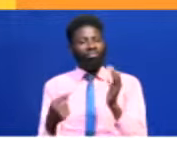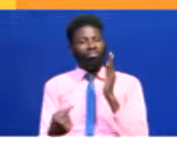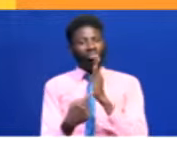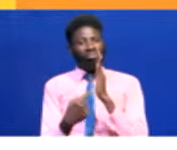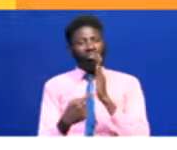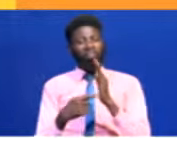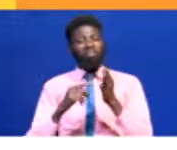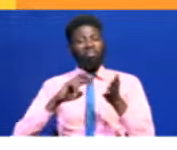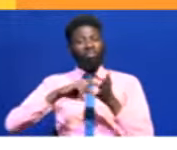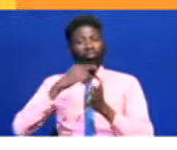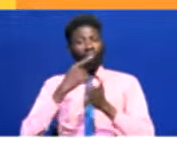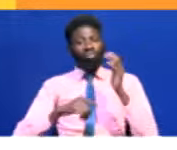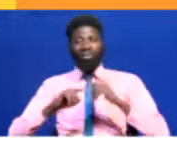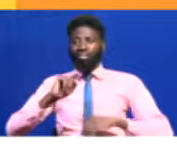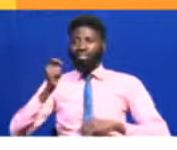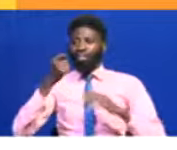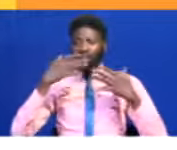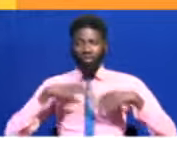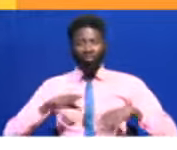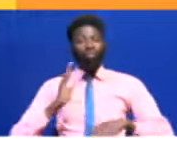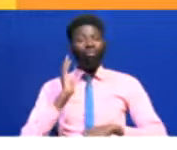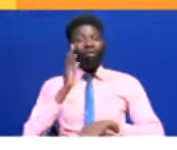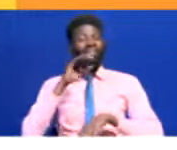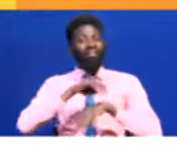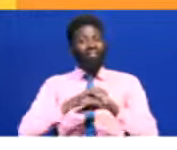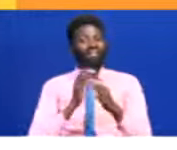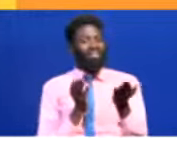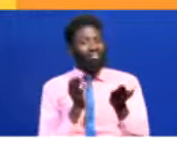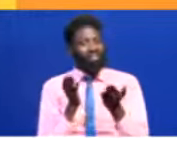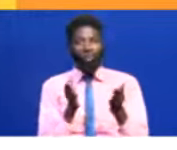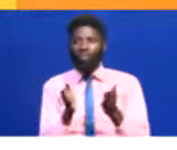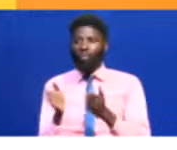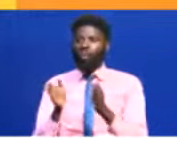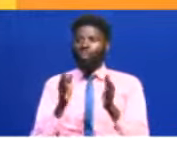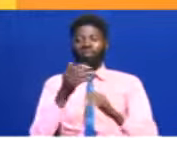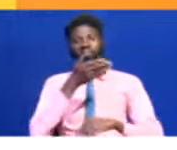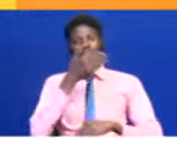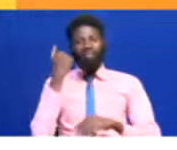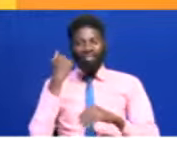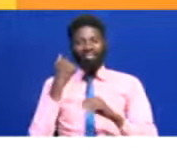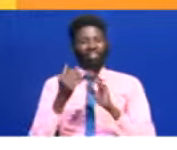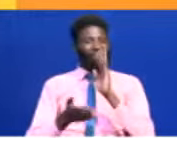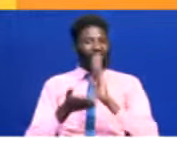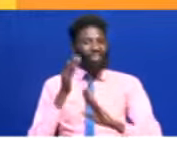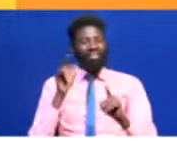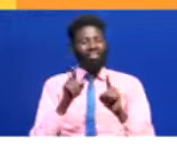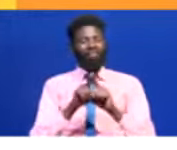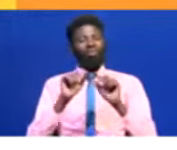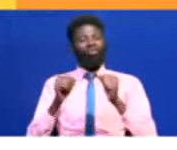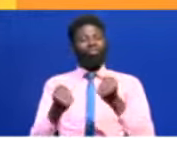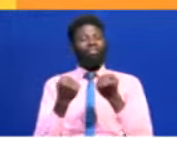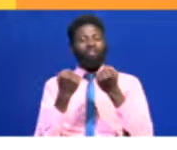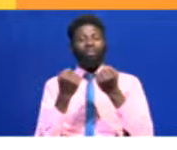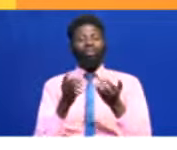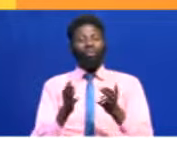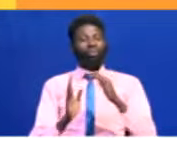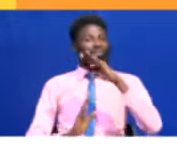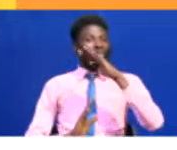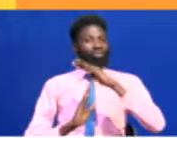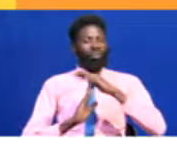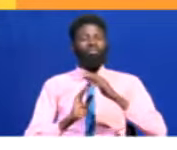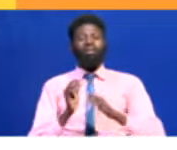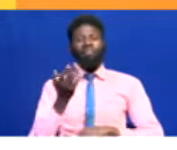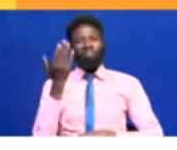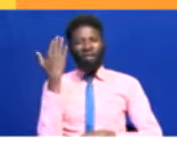Kenyans will get services in a better way, in a faster way, and in a more secure way. Mm-hmm. With the manual